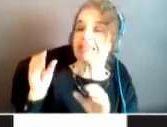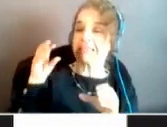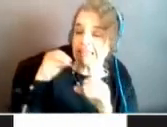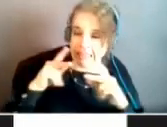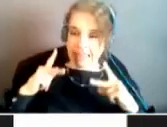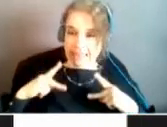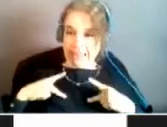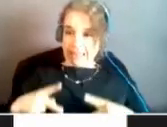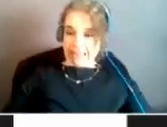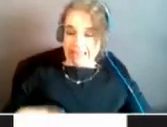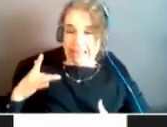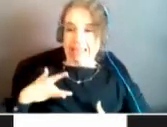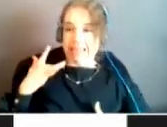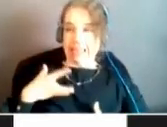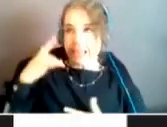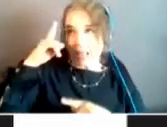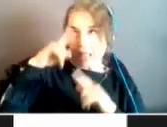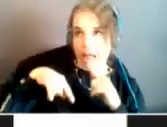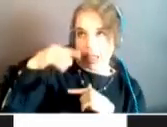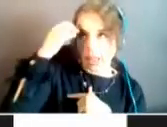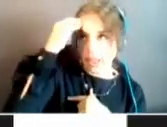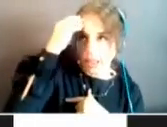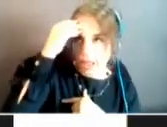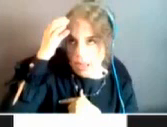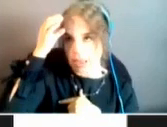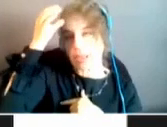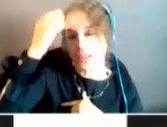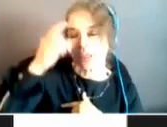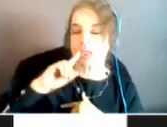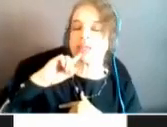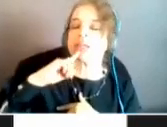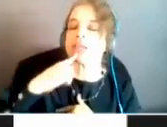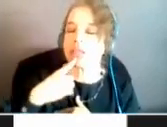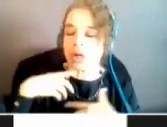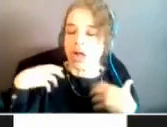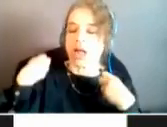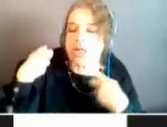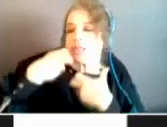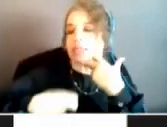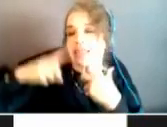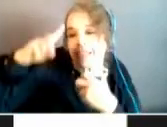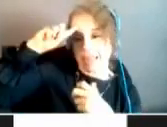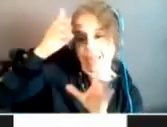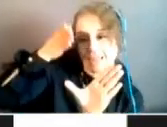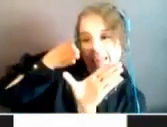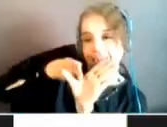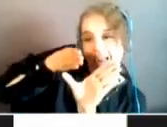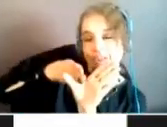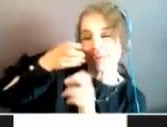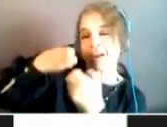physical, sensory, and intellectual disabilities, chronic health conditions, psychiatric conditions, and